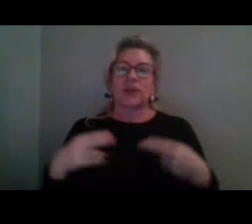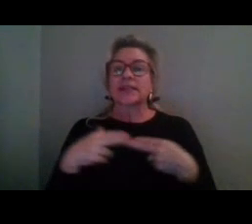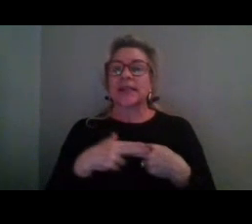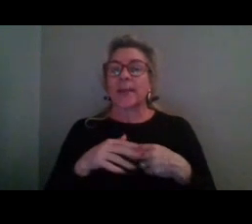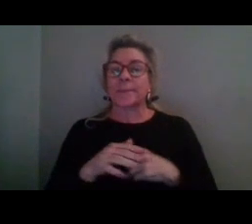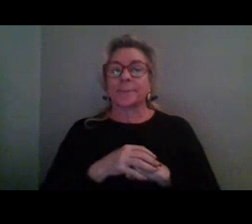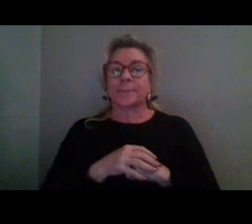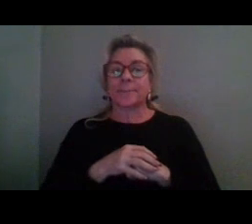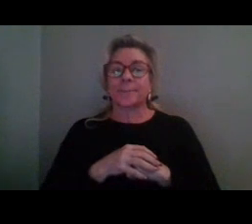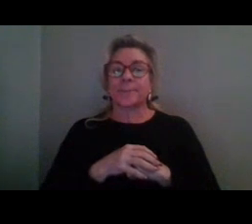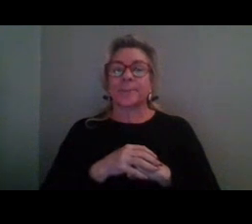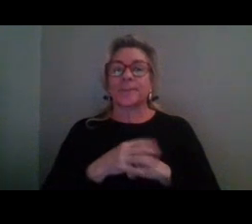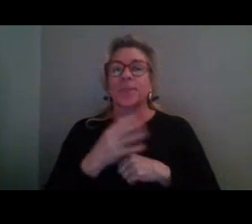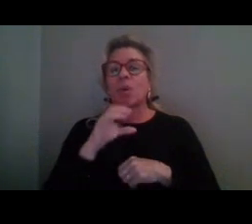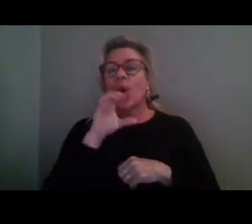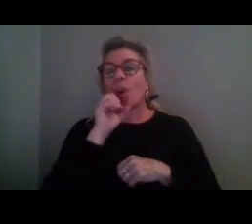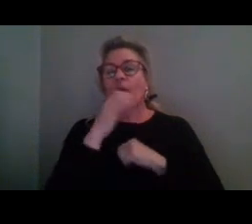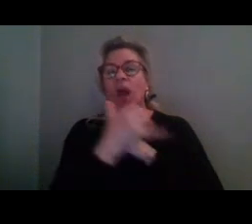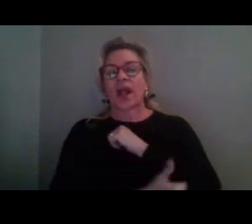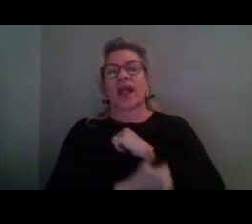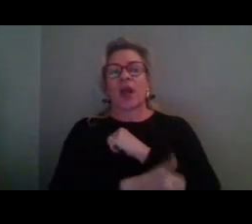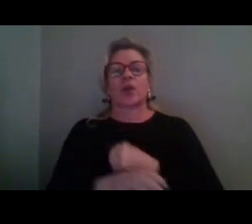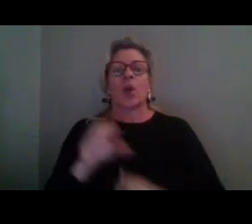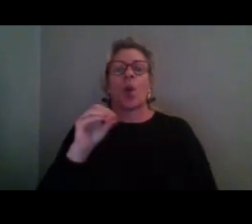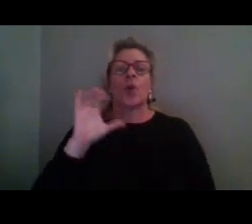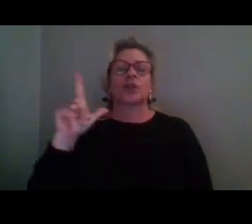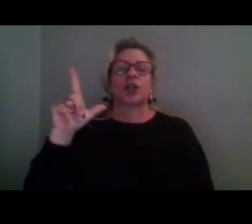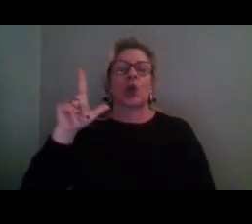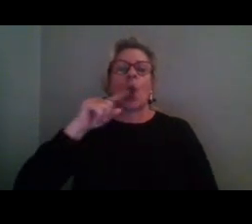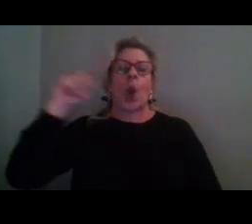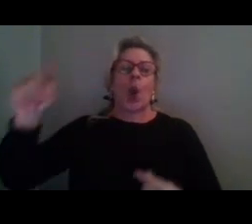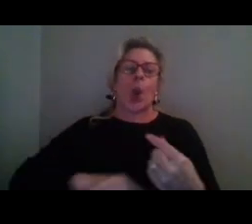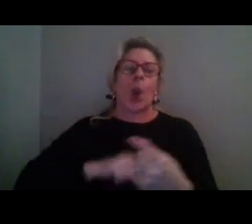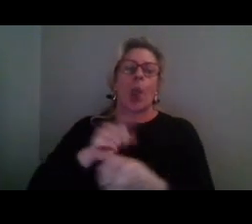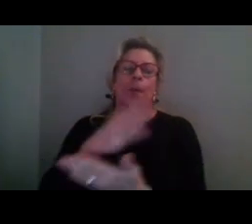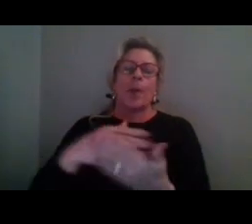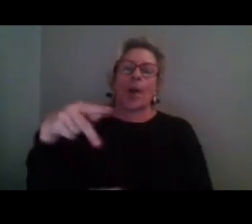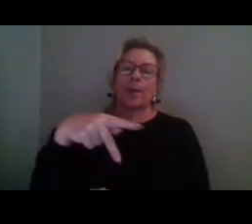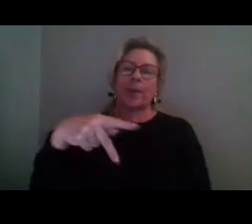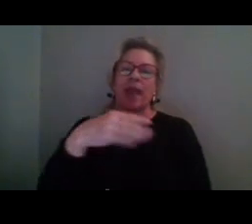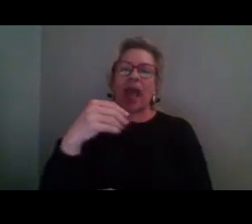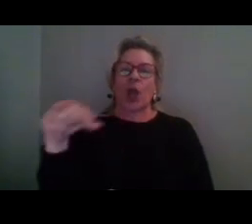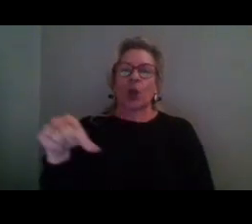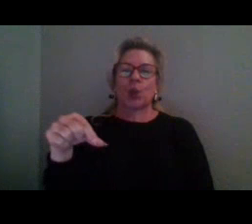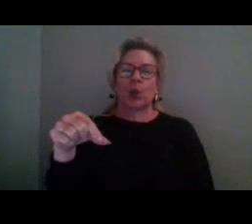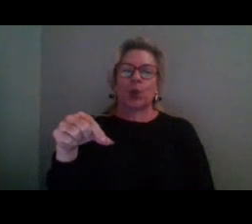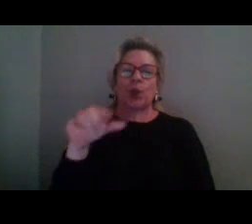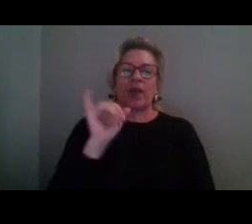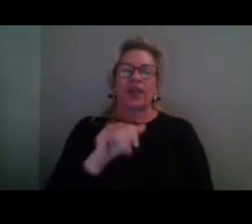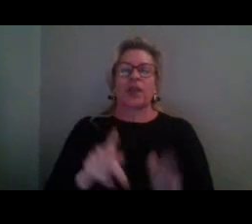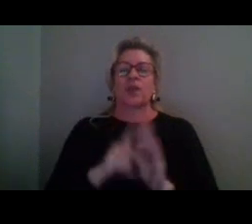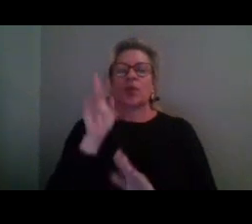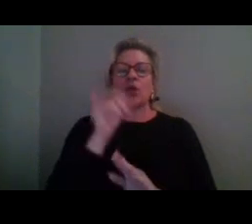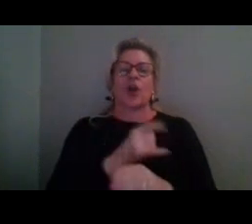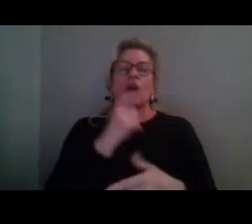This is the Orange County OC Loop segments P and Q. This is a project cost